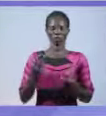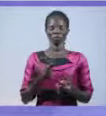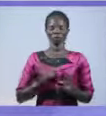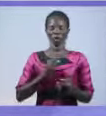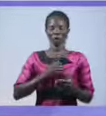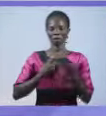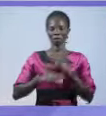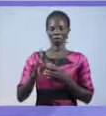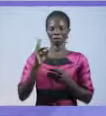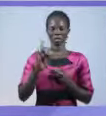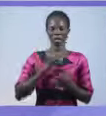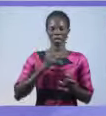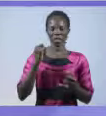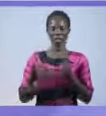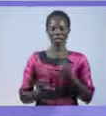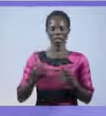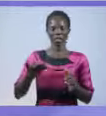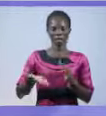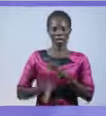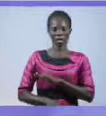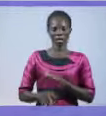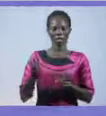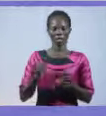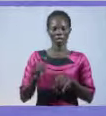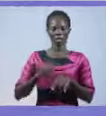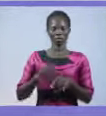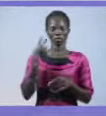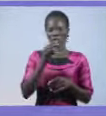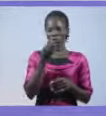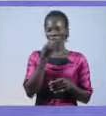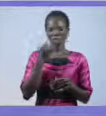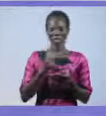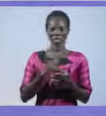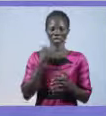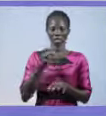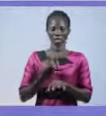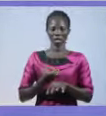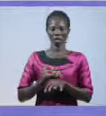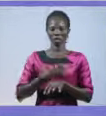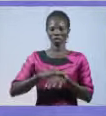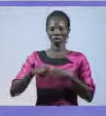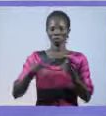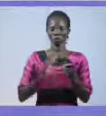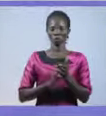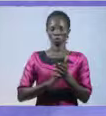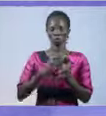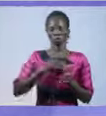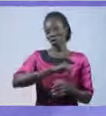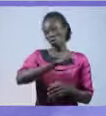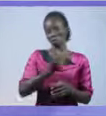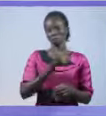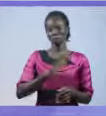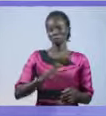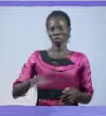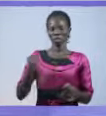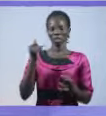don't want seven picking nearly died the last time. To see if you chop yourself had us. They know they go school like other picking the